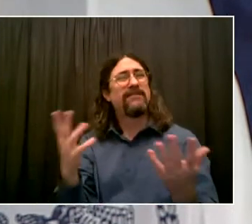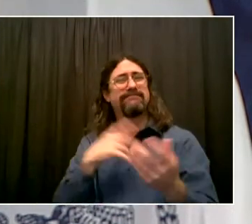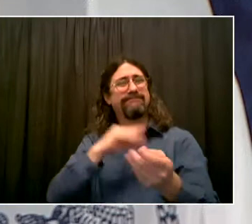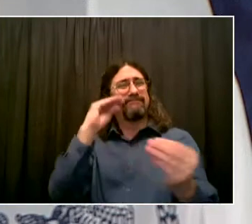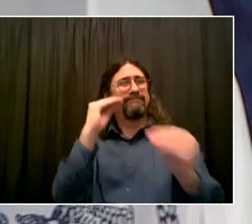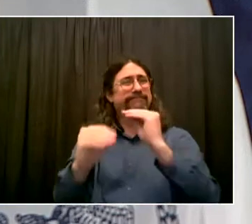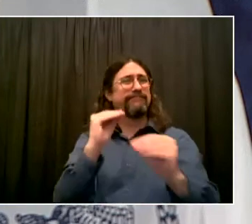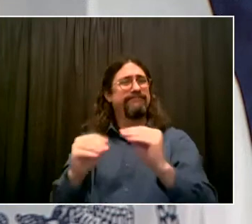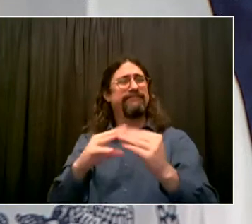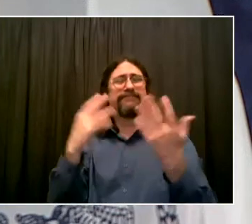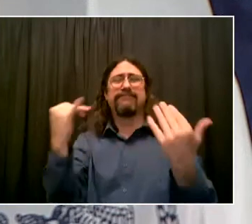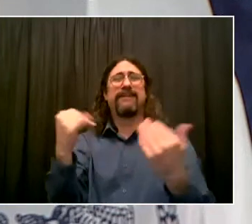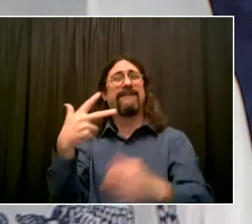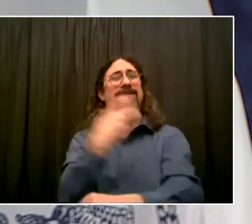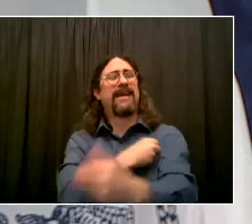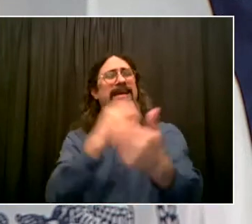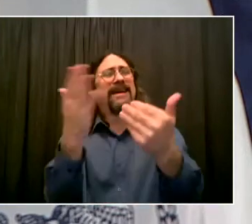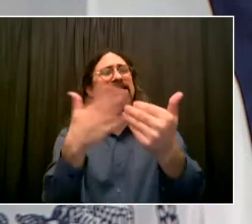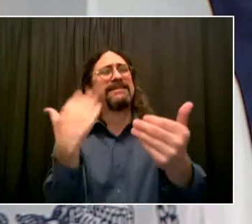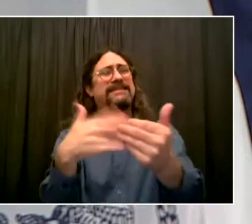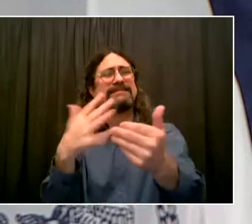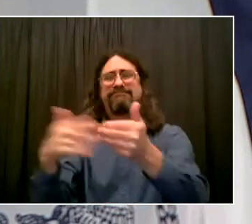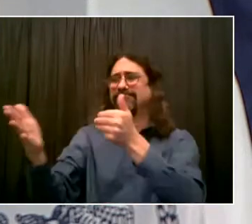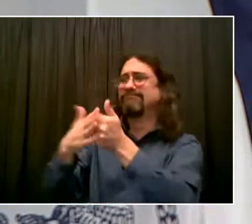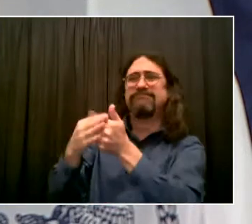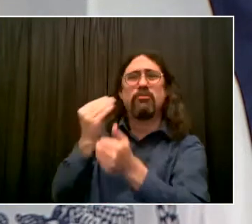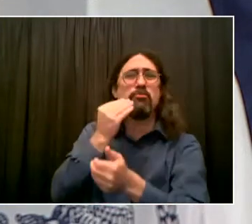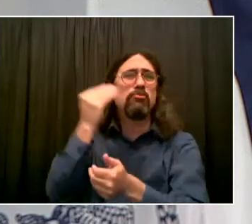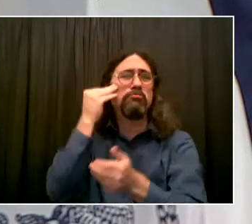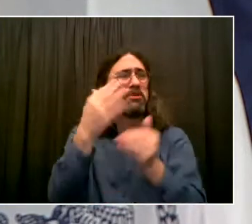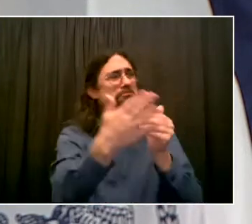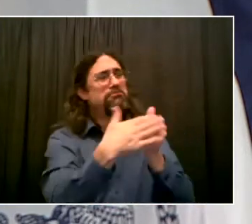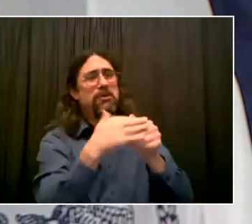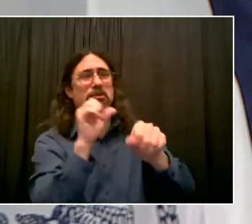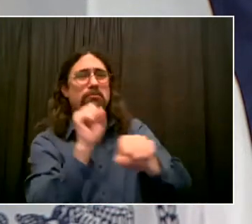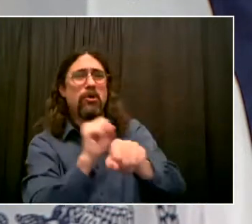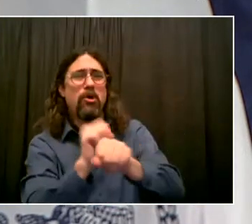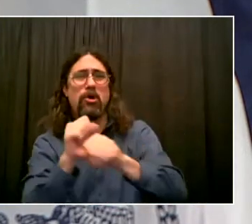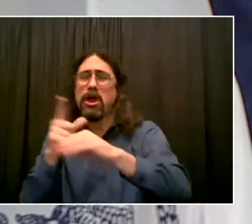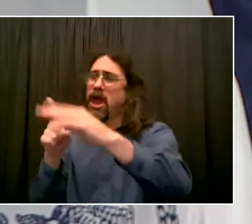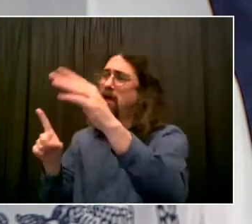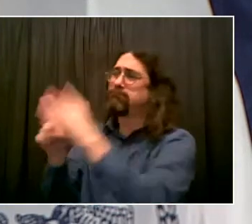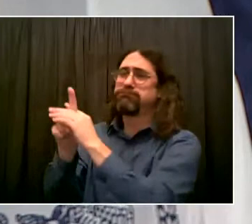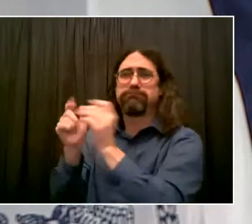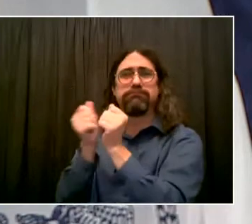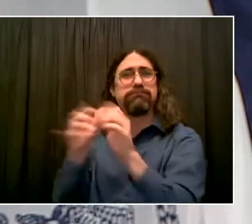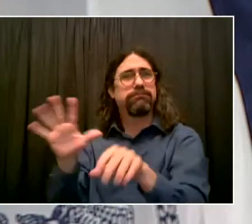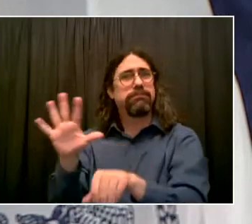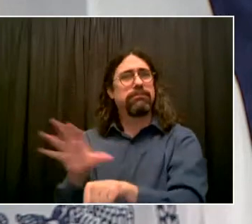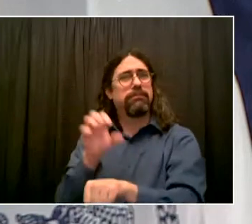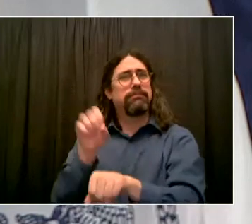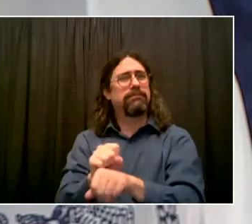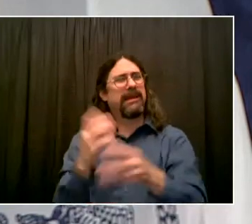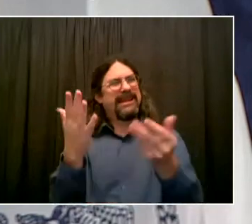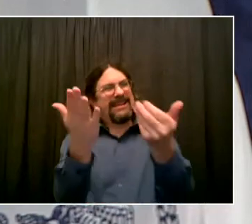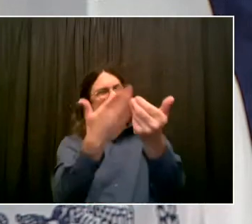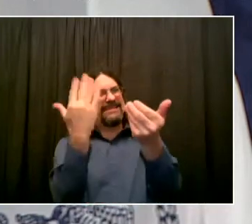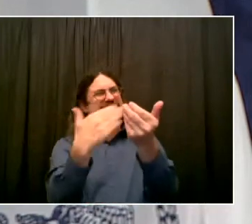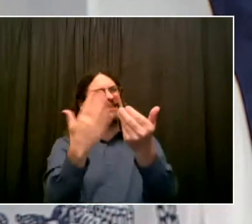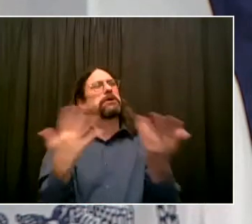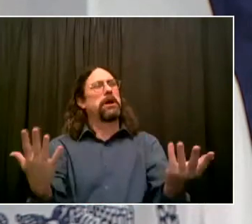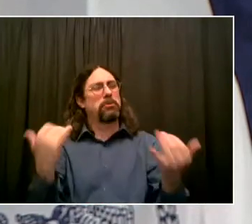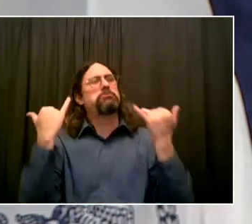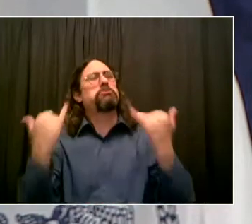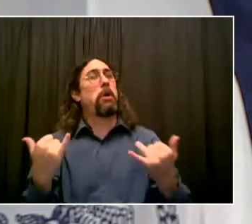I think folks have gotten used to wearing the masks and understand that it's a precaution that protects